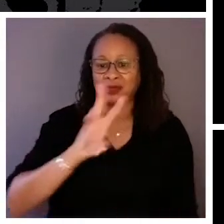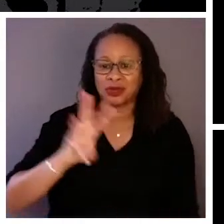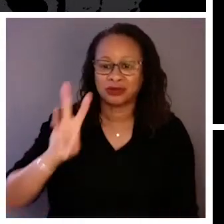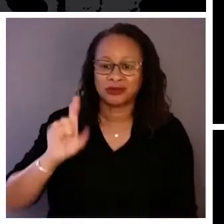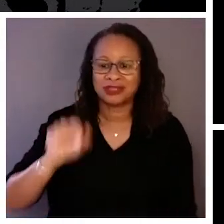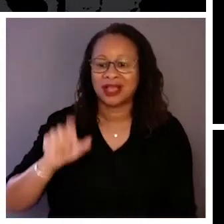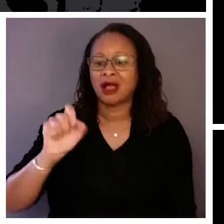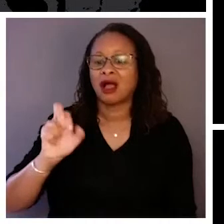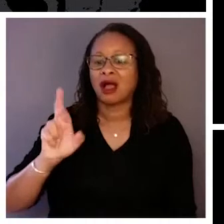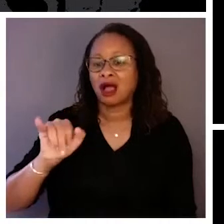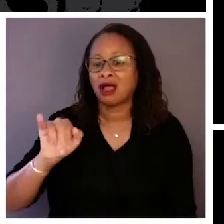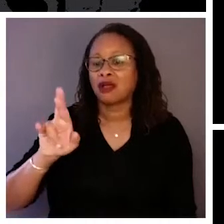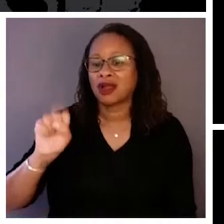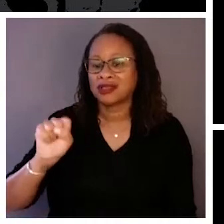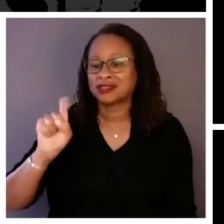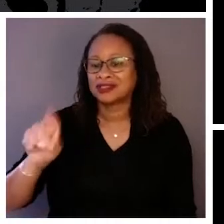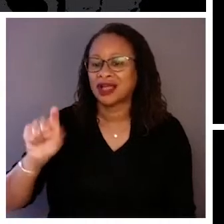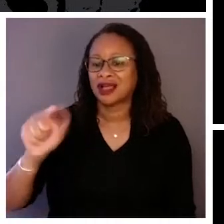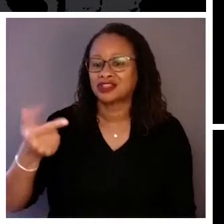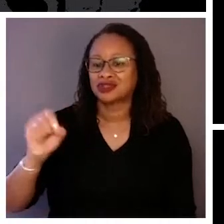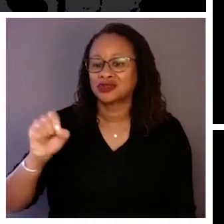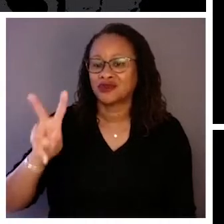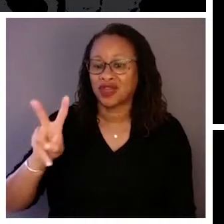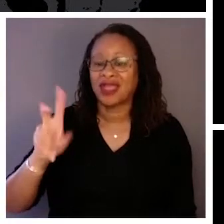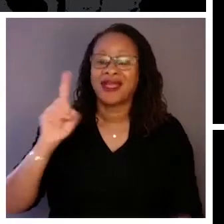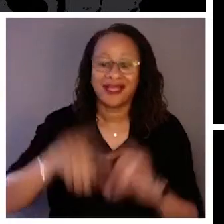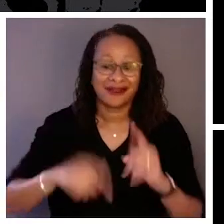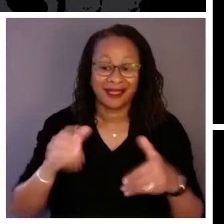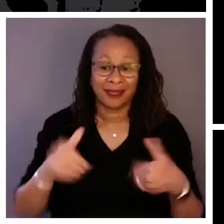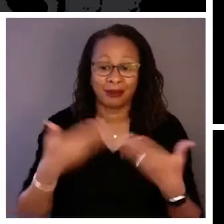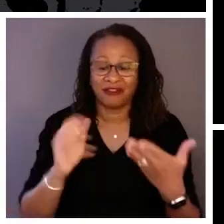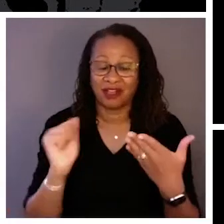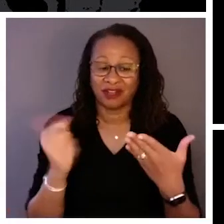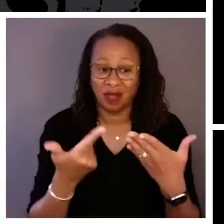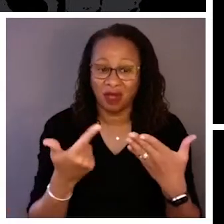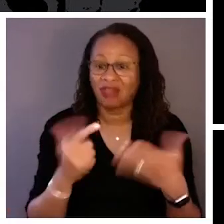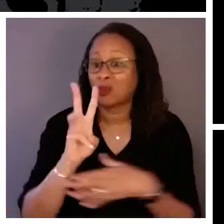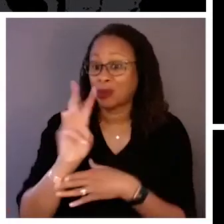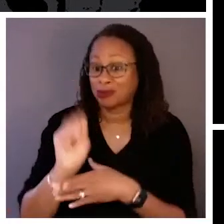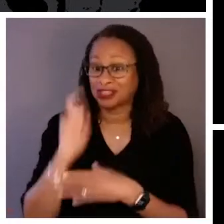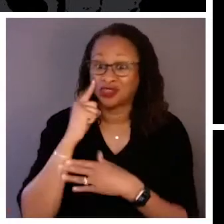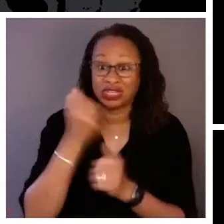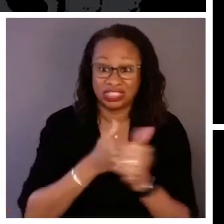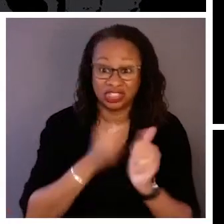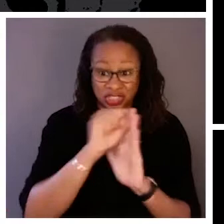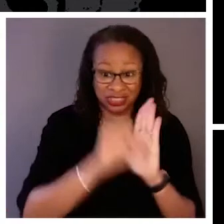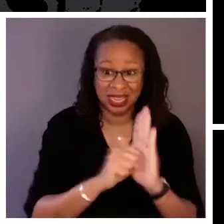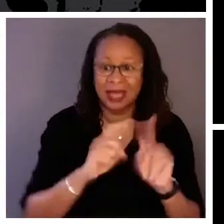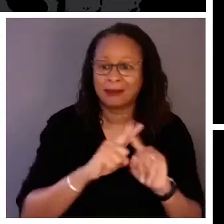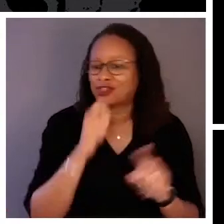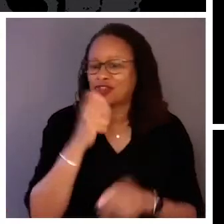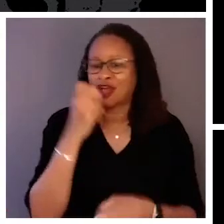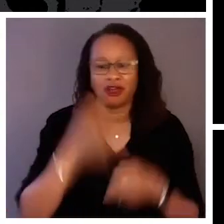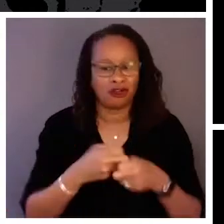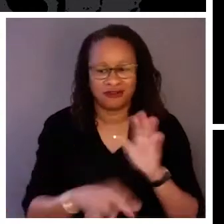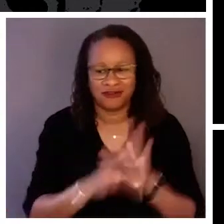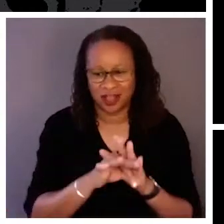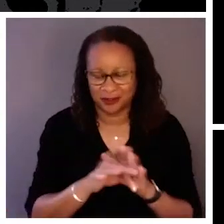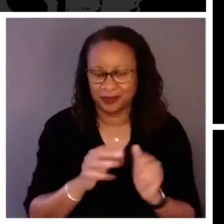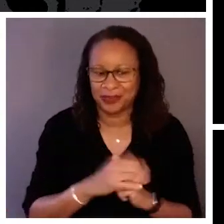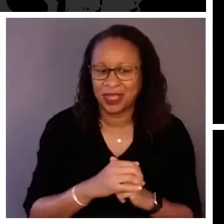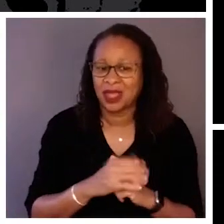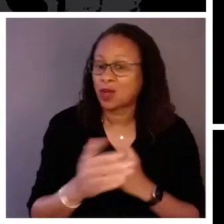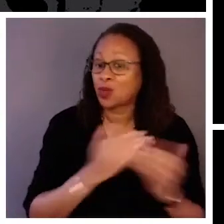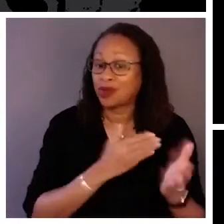www.irs.gov. And I can't provide all of the state websites, but they're not difficult to find. In whatever